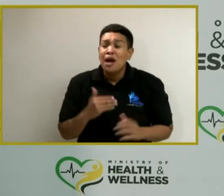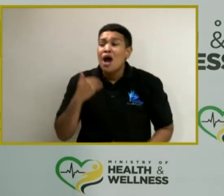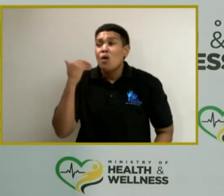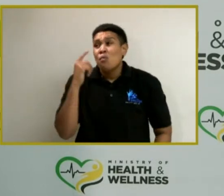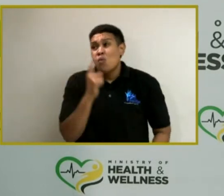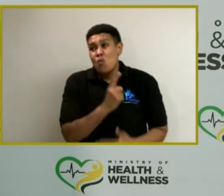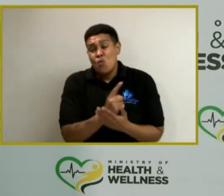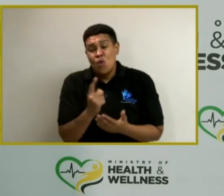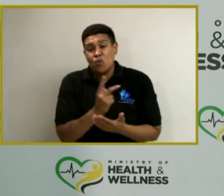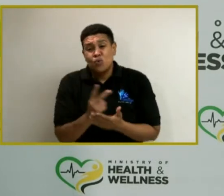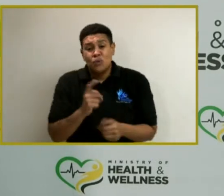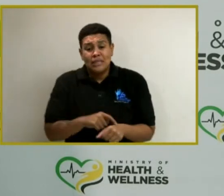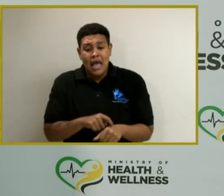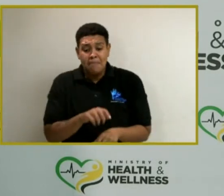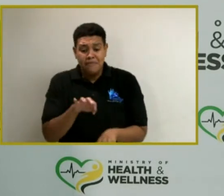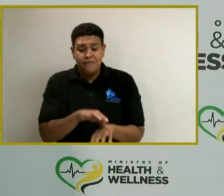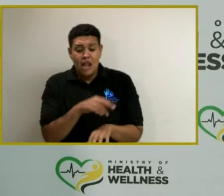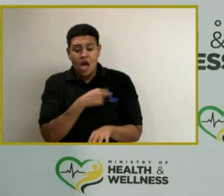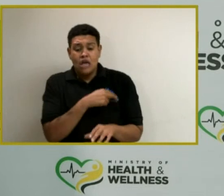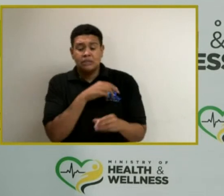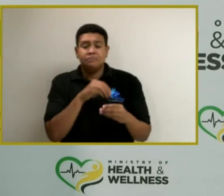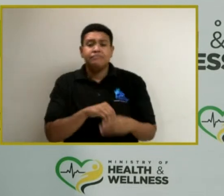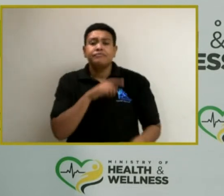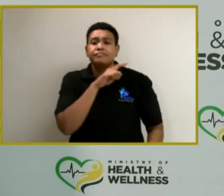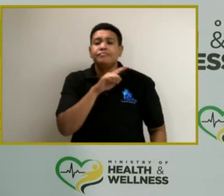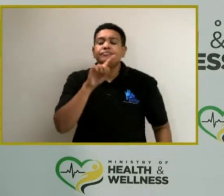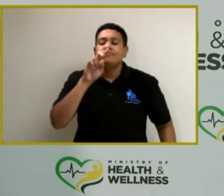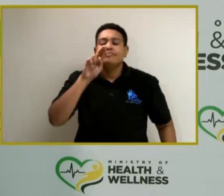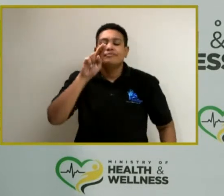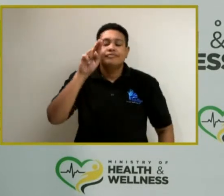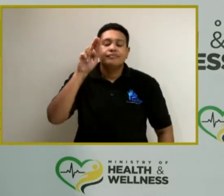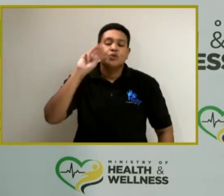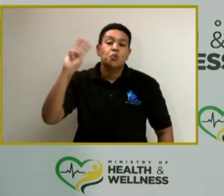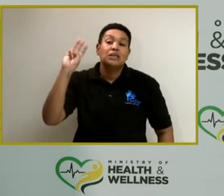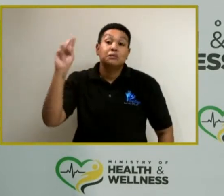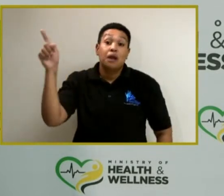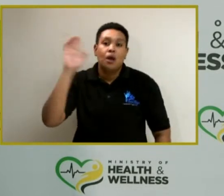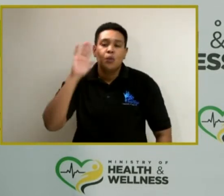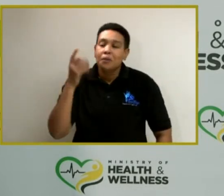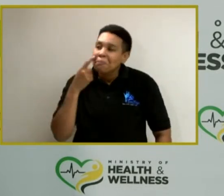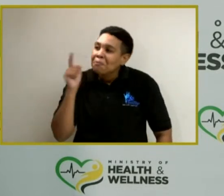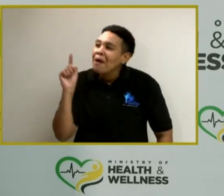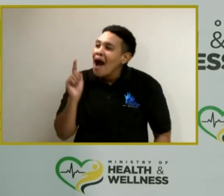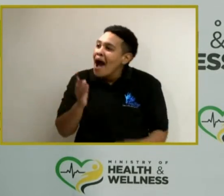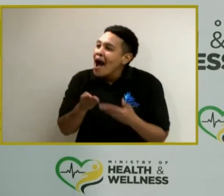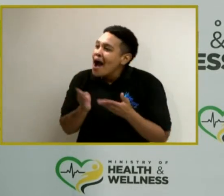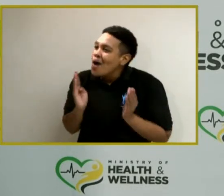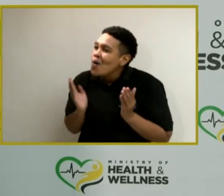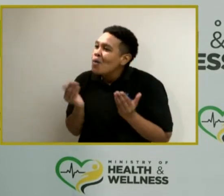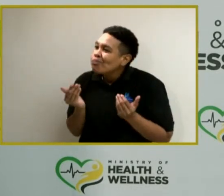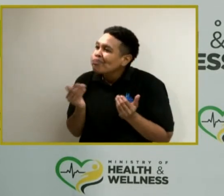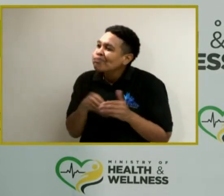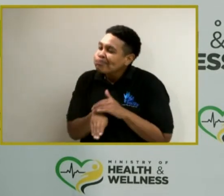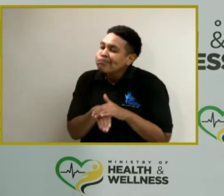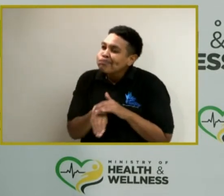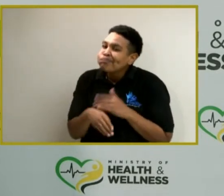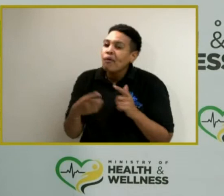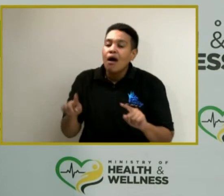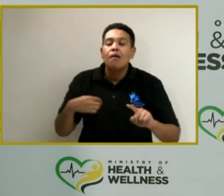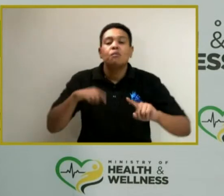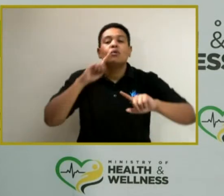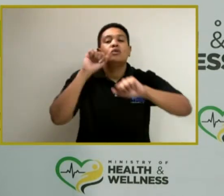week or so the field hospital in Westmoreland will be open. And we continue to make the